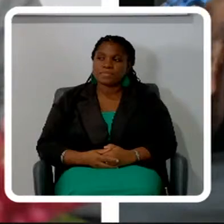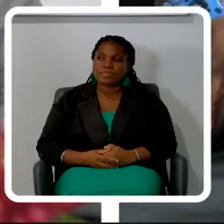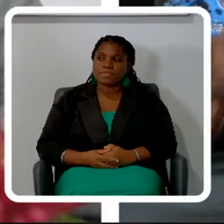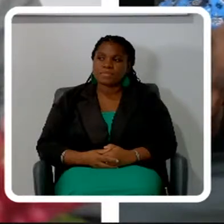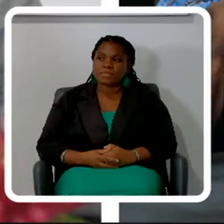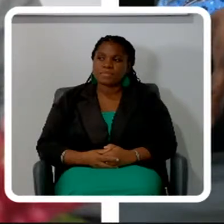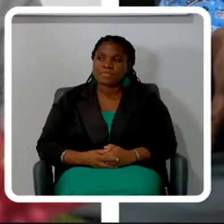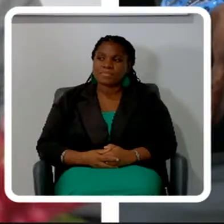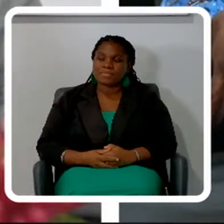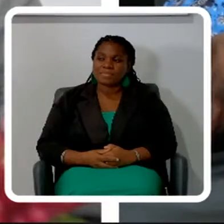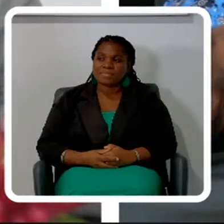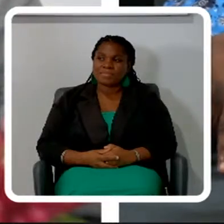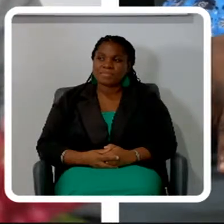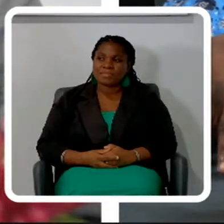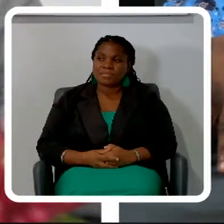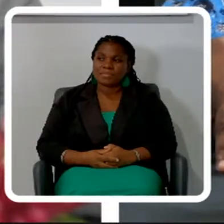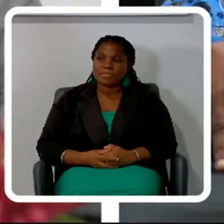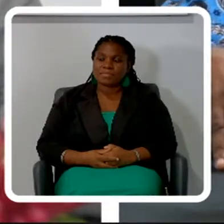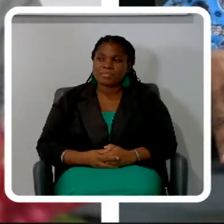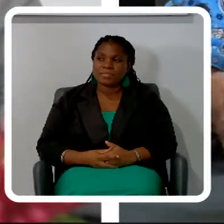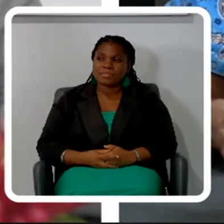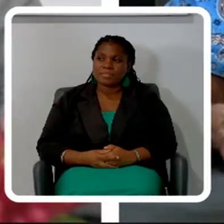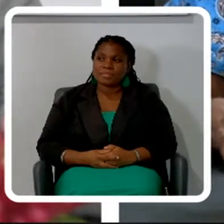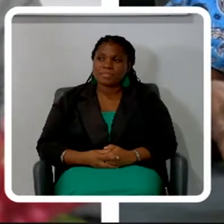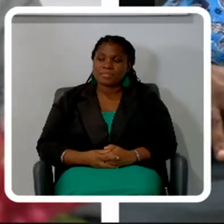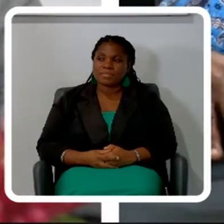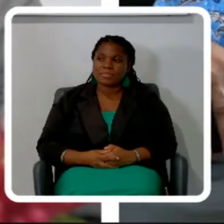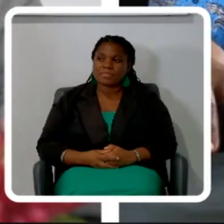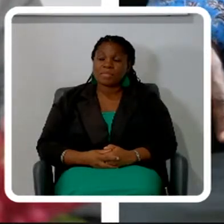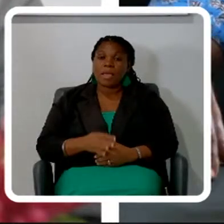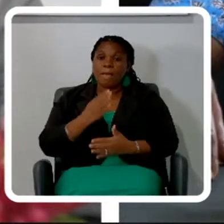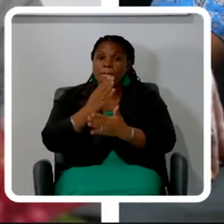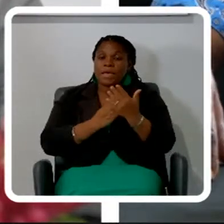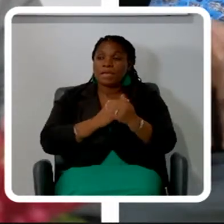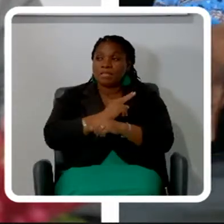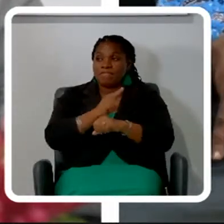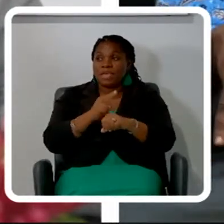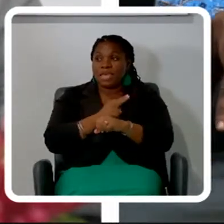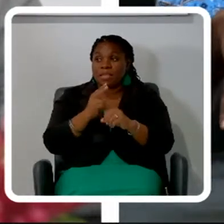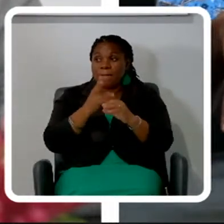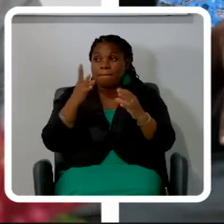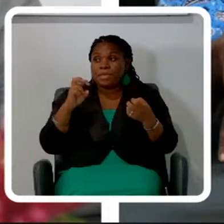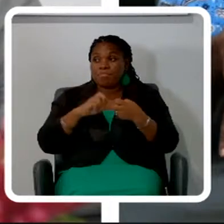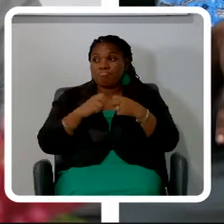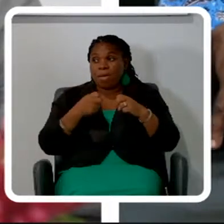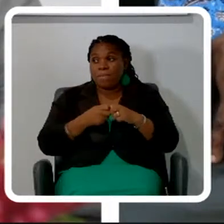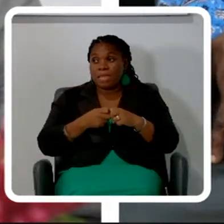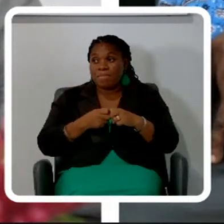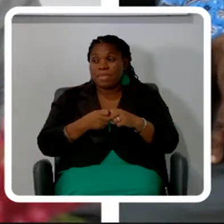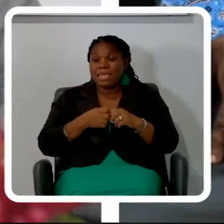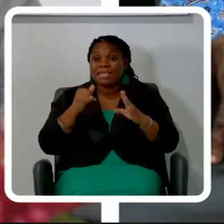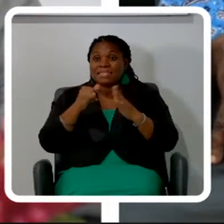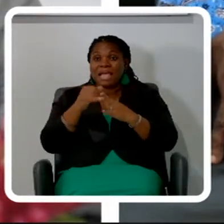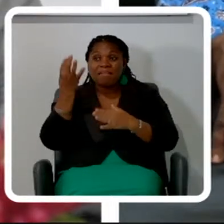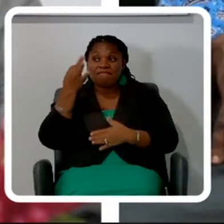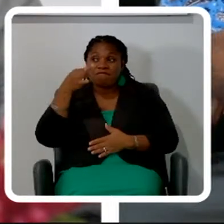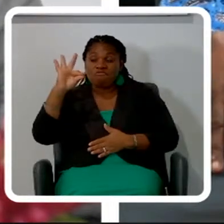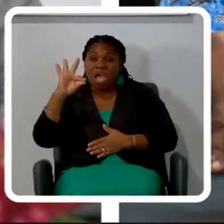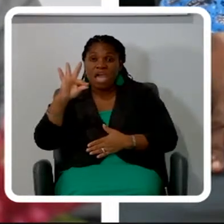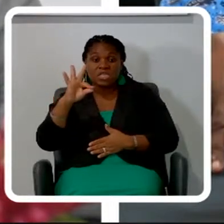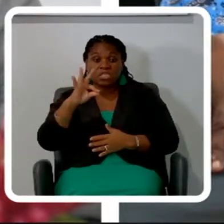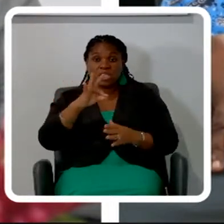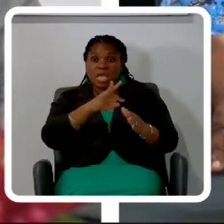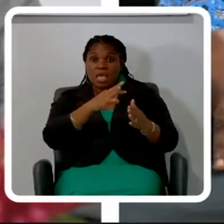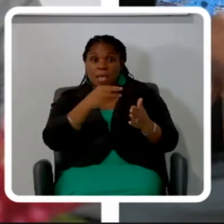part of Haiti's big problem was the fact that France took millions of dollars out